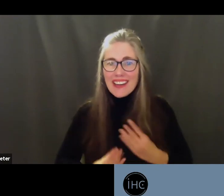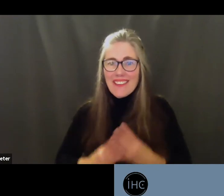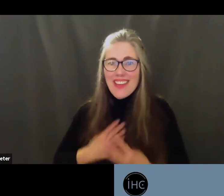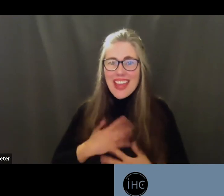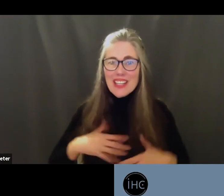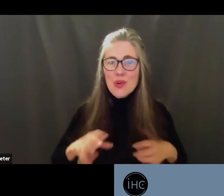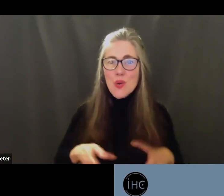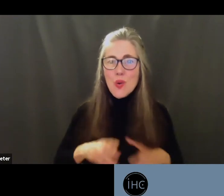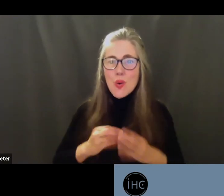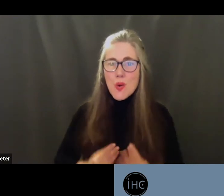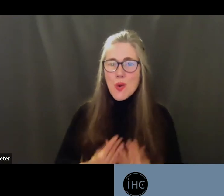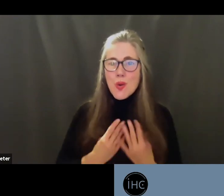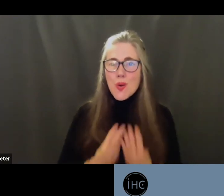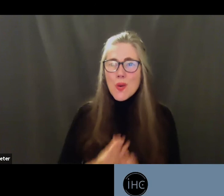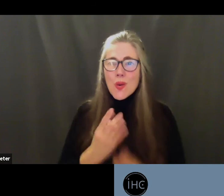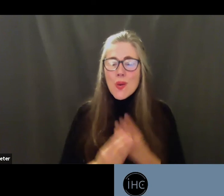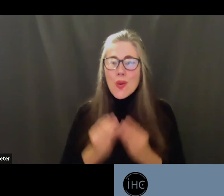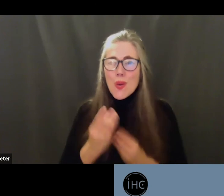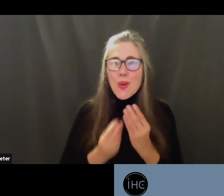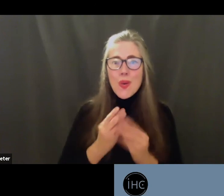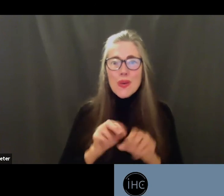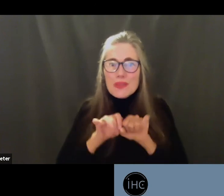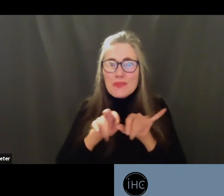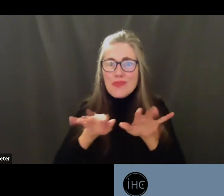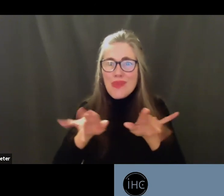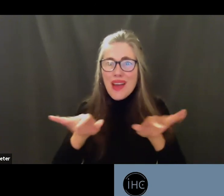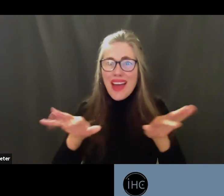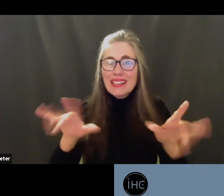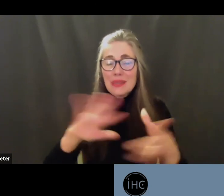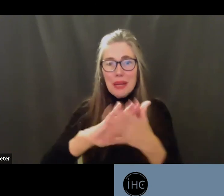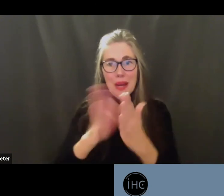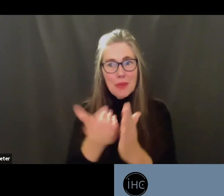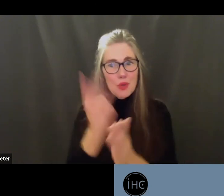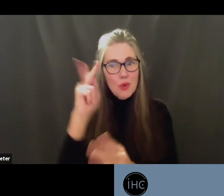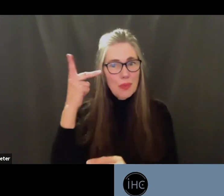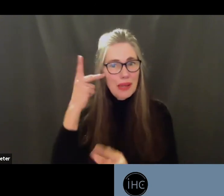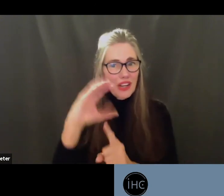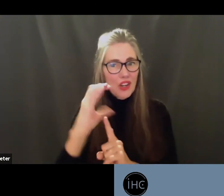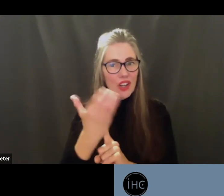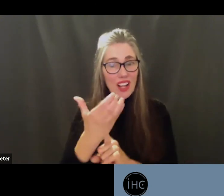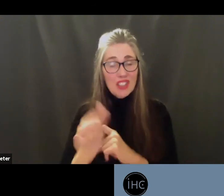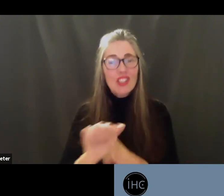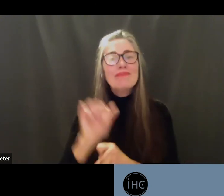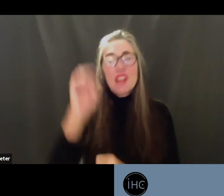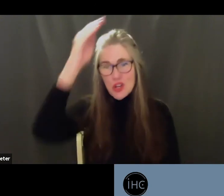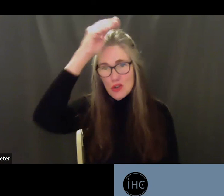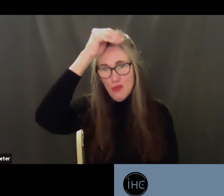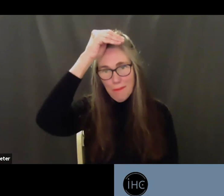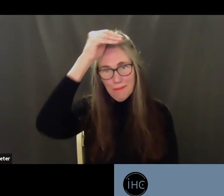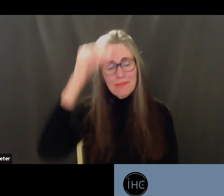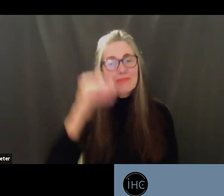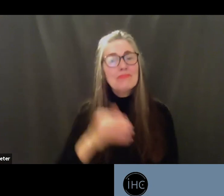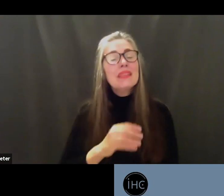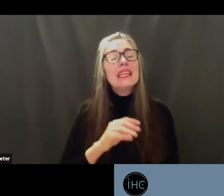uses. And then once it spreads, it becomes part of this new political culture. And so Trump has done this emotional